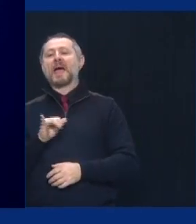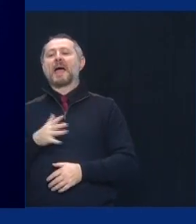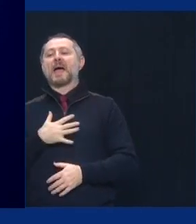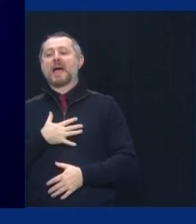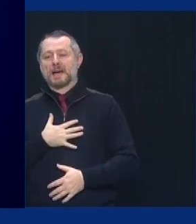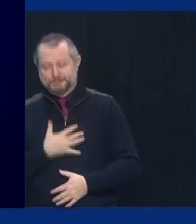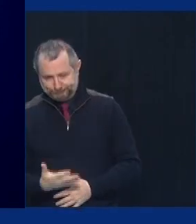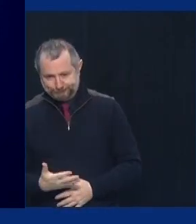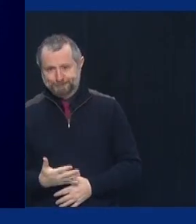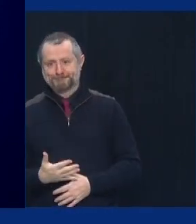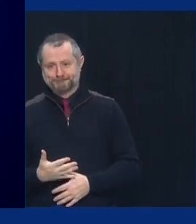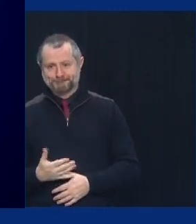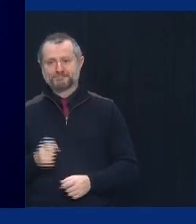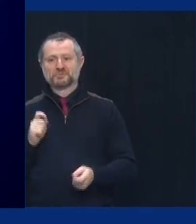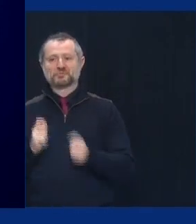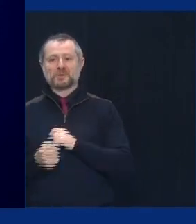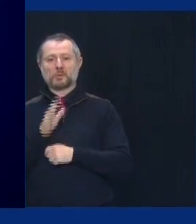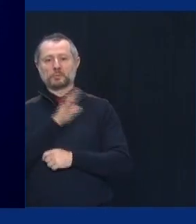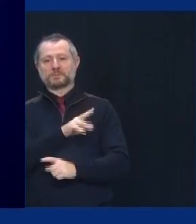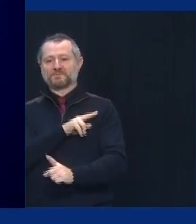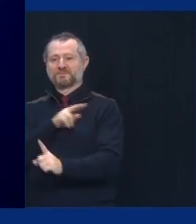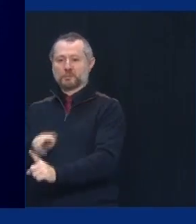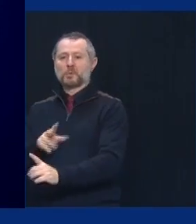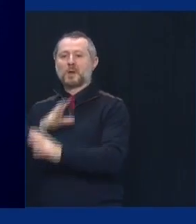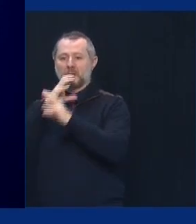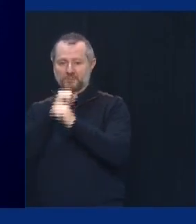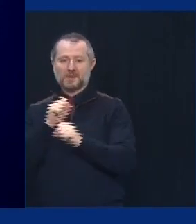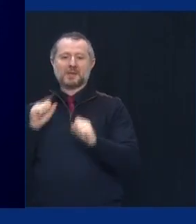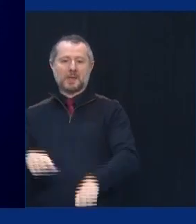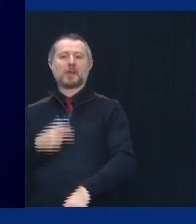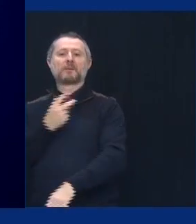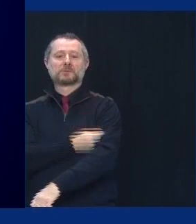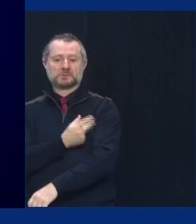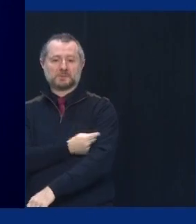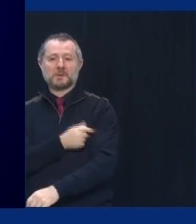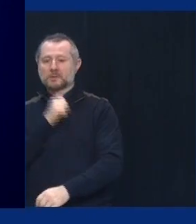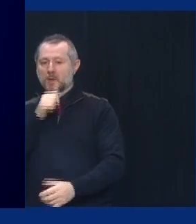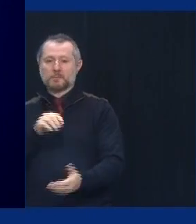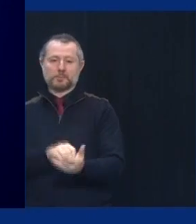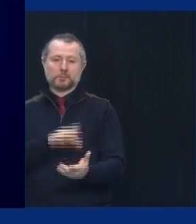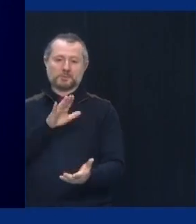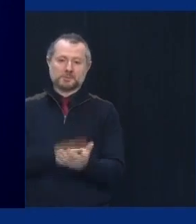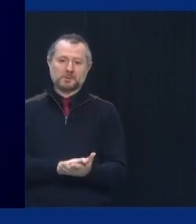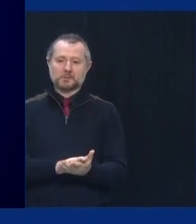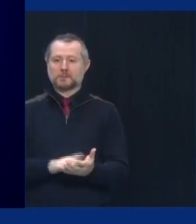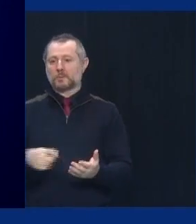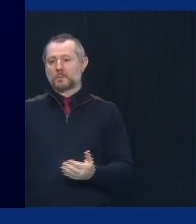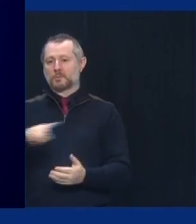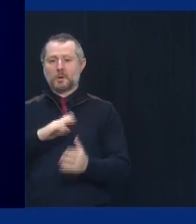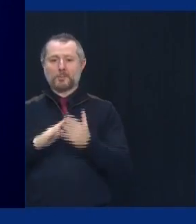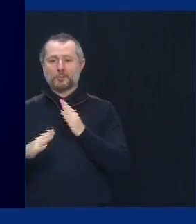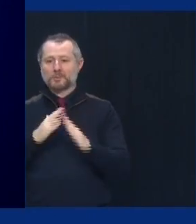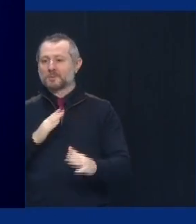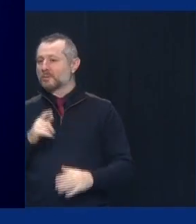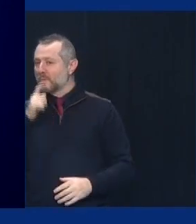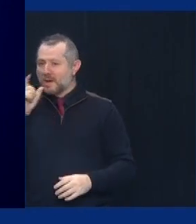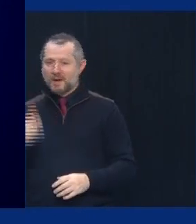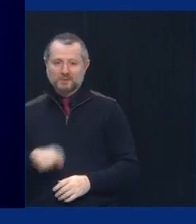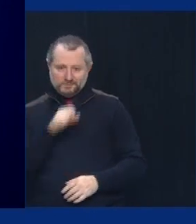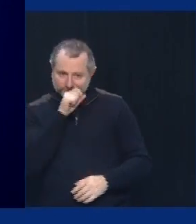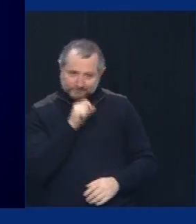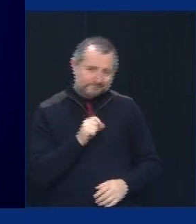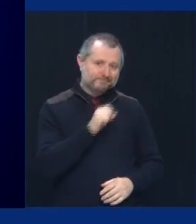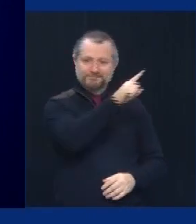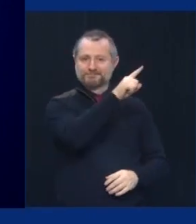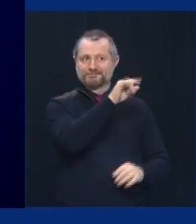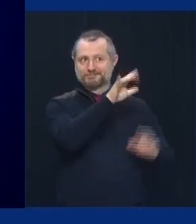position, and the state can now do the vaccination of the undocumented community without identifying them. So